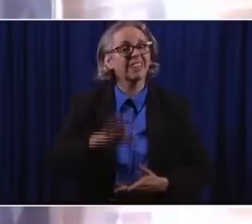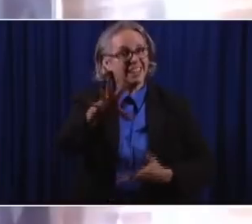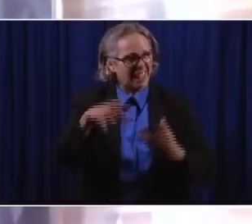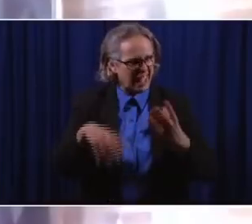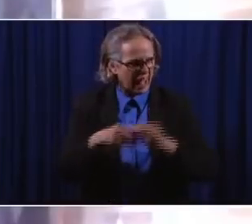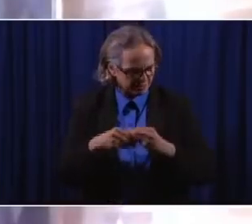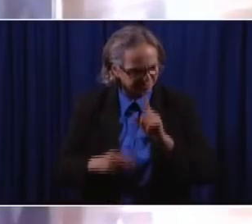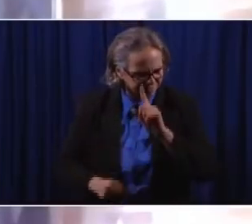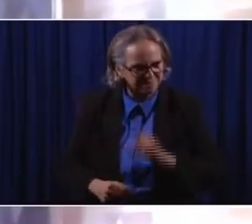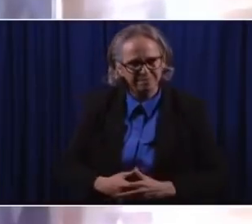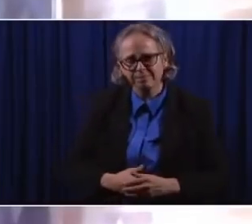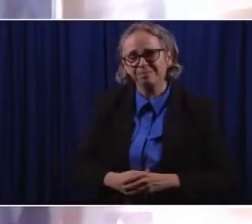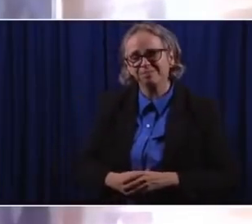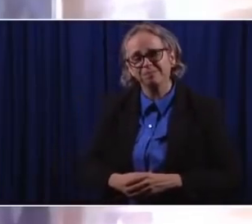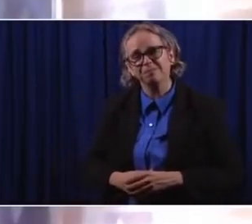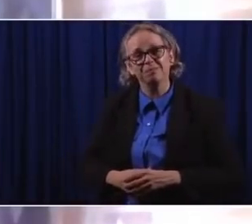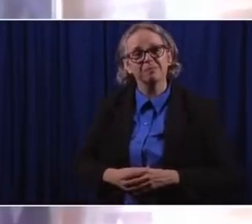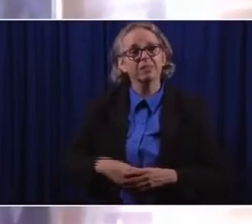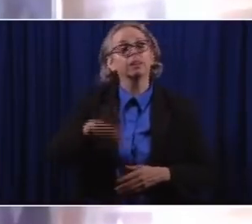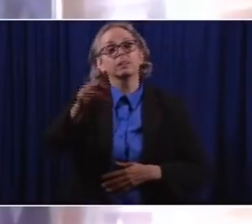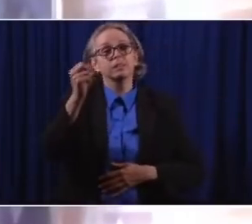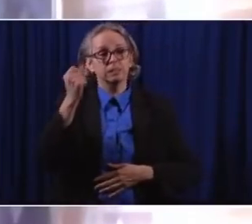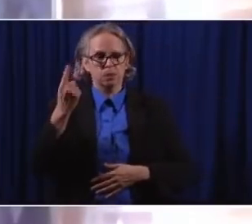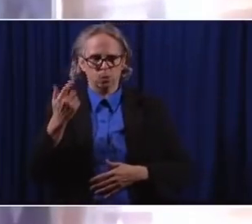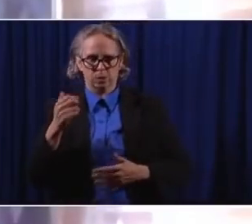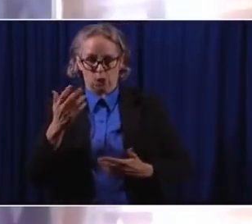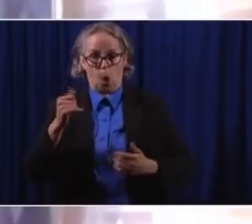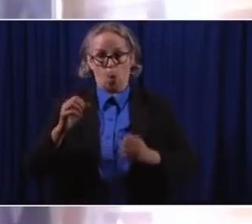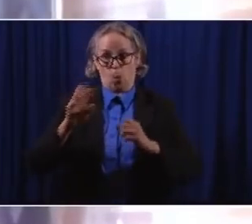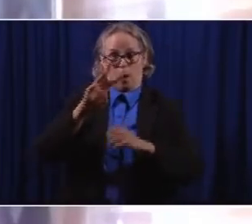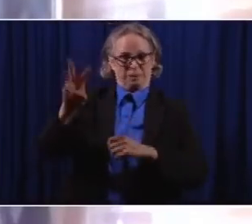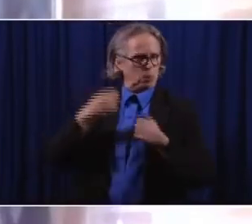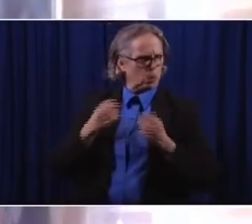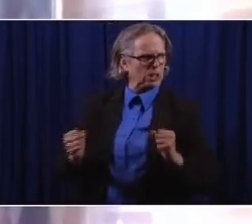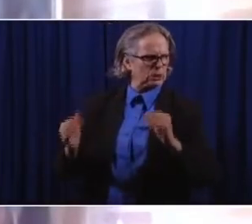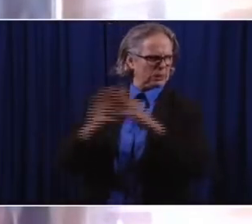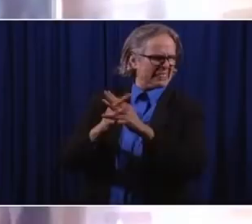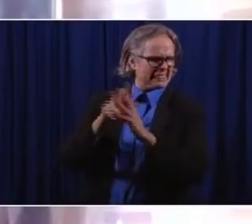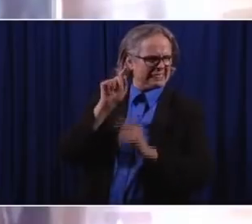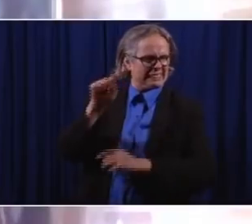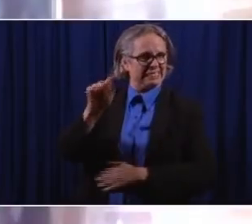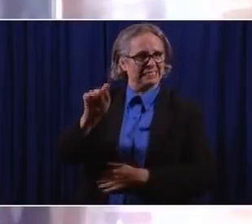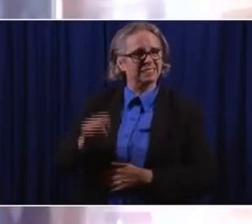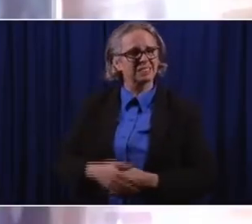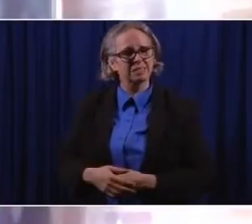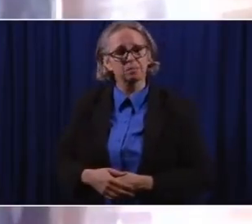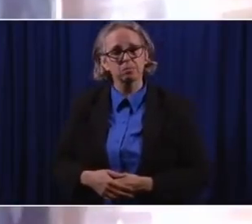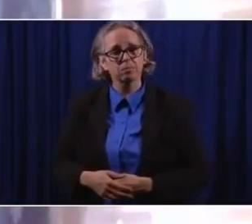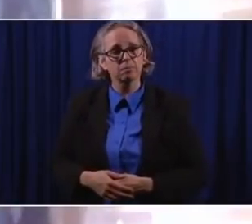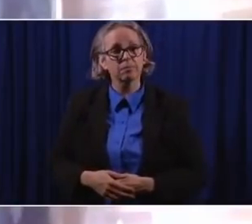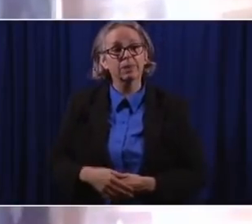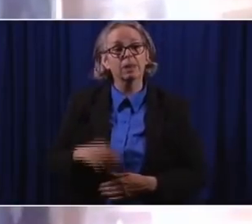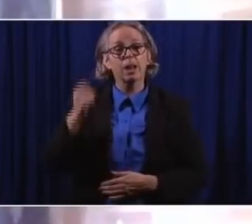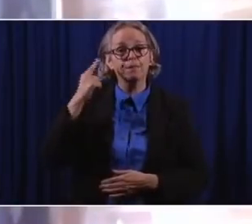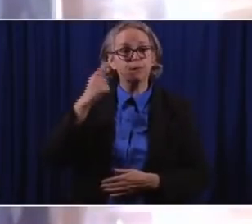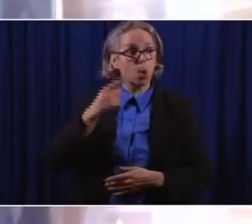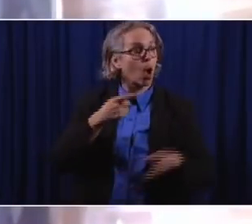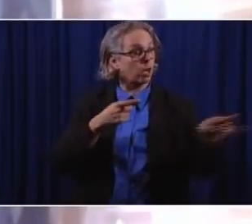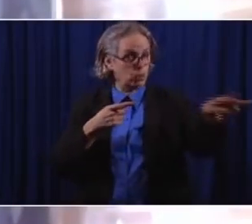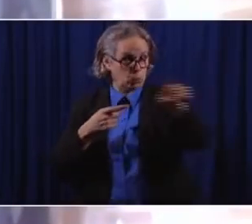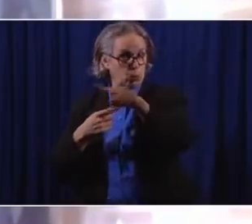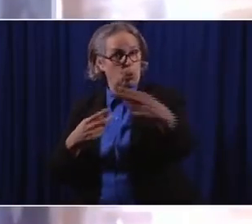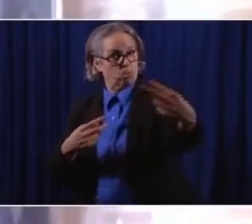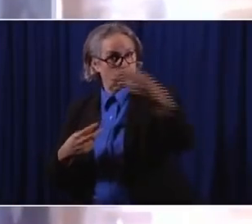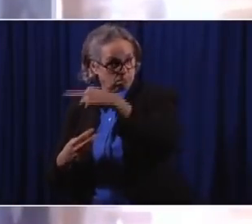are working on a website. And that website is going to enable the public as well as police departments to get in touch with me and my